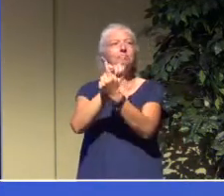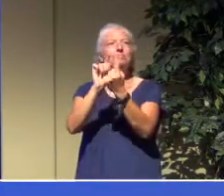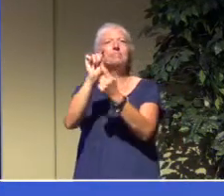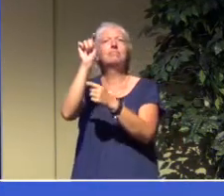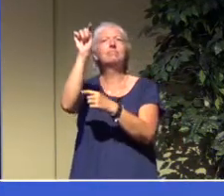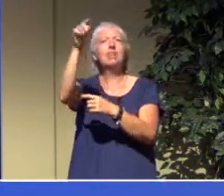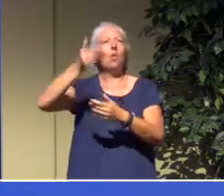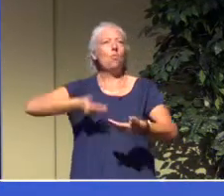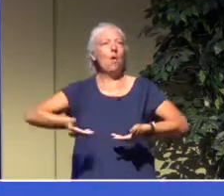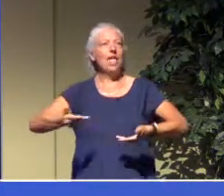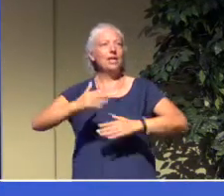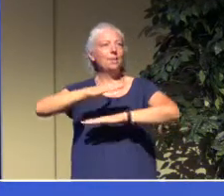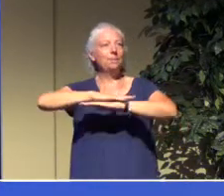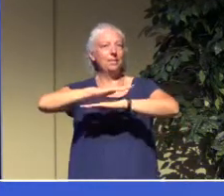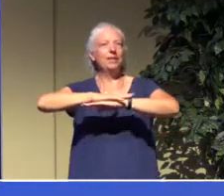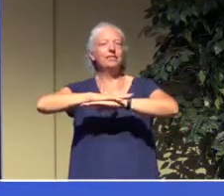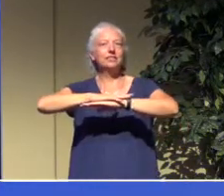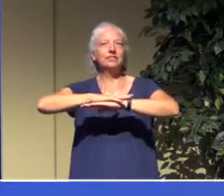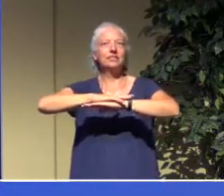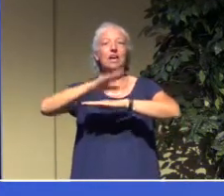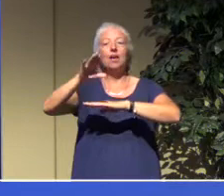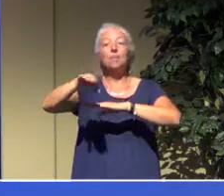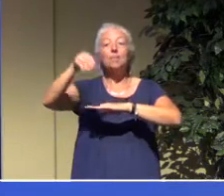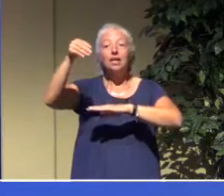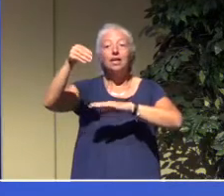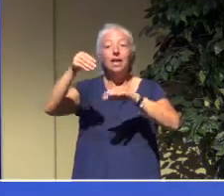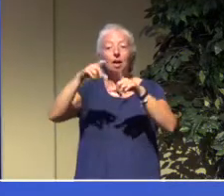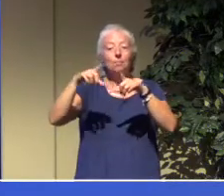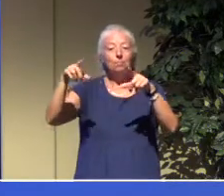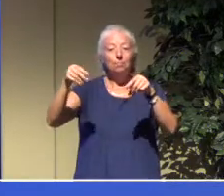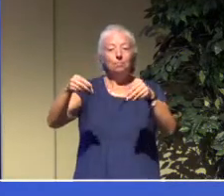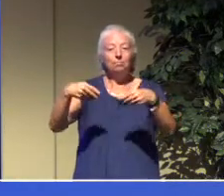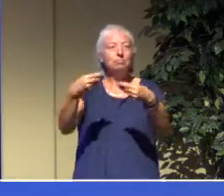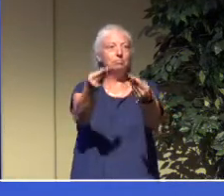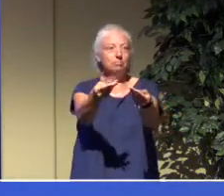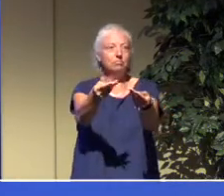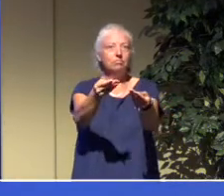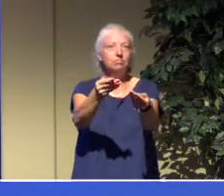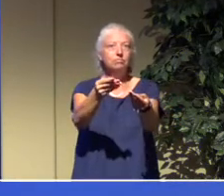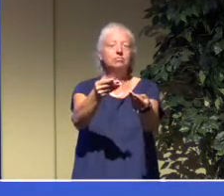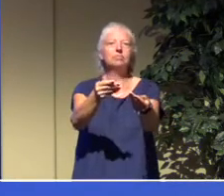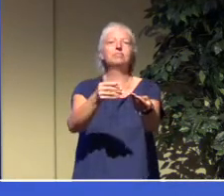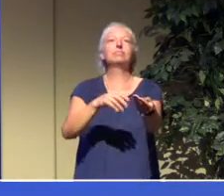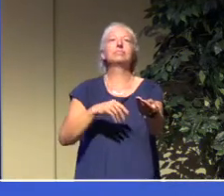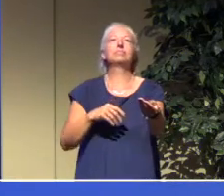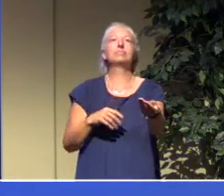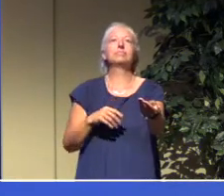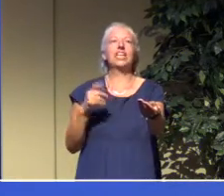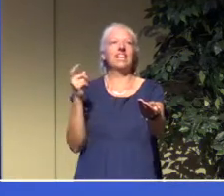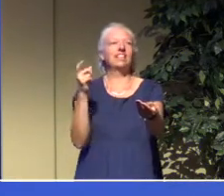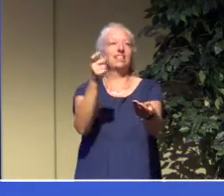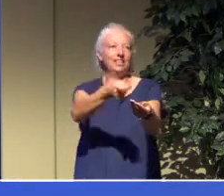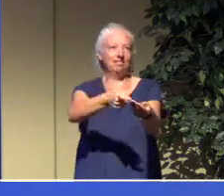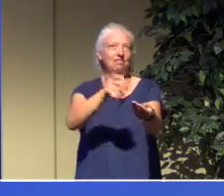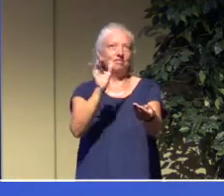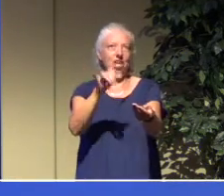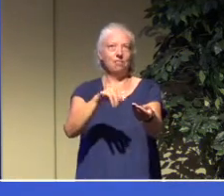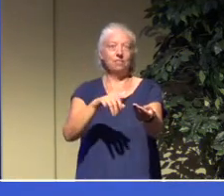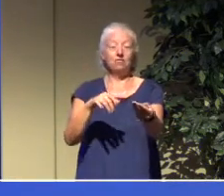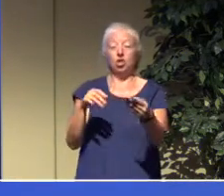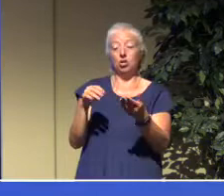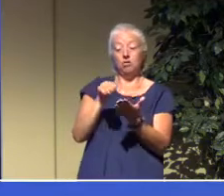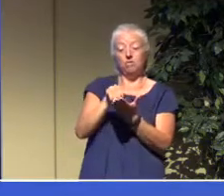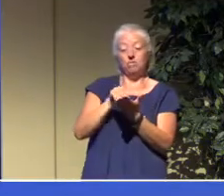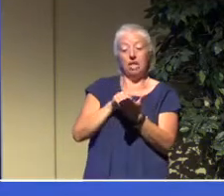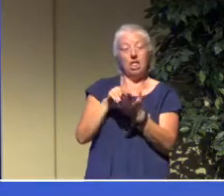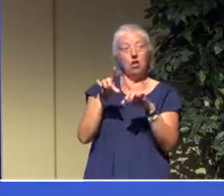the welcome desk and pick up a package. We have a package for you, a little gift from us to you. Fill out a card.